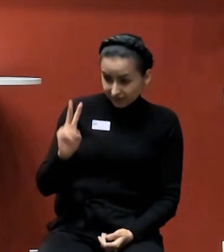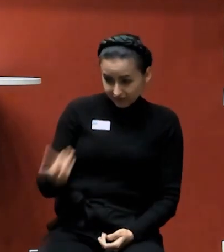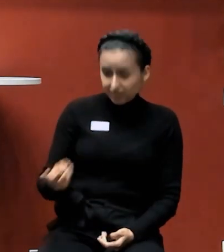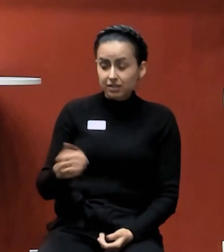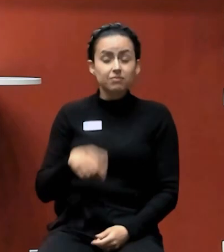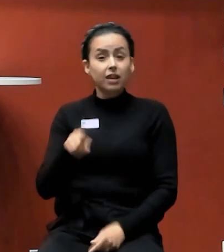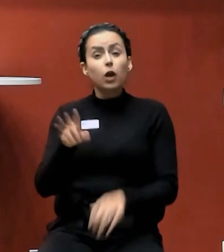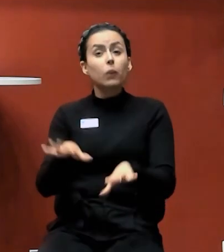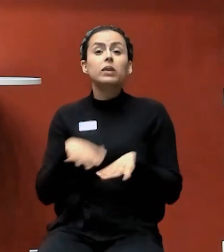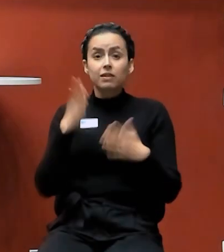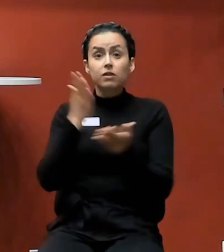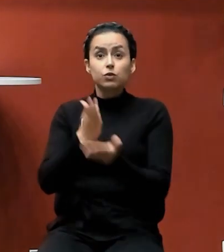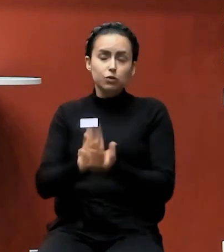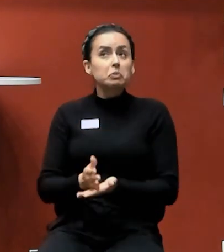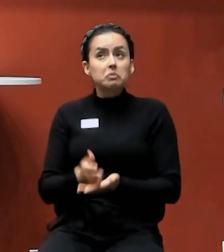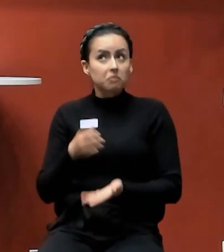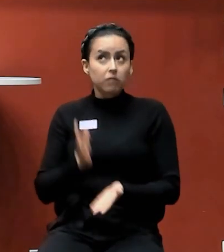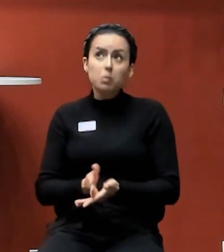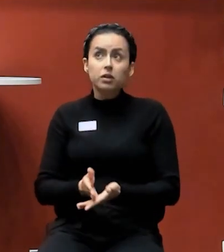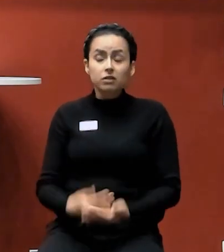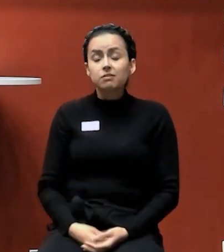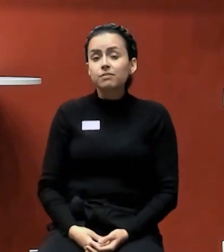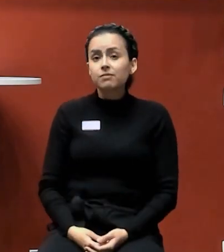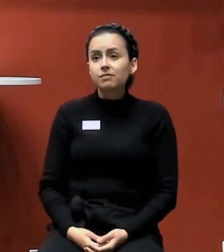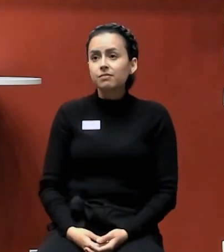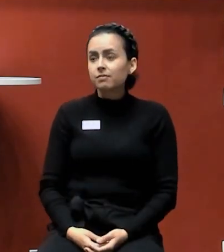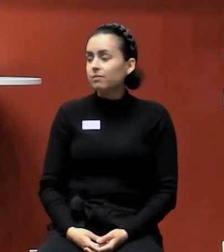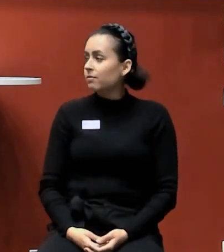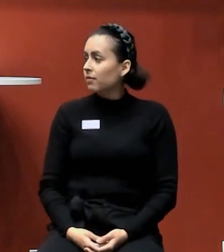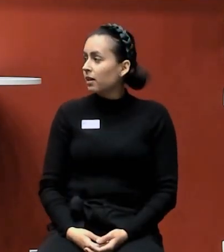That's surprising. I think that's surprising.